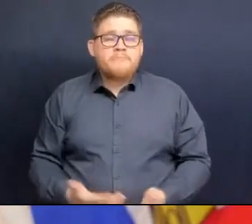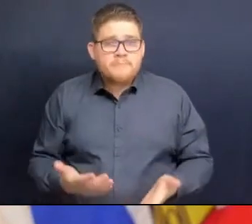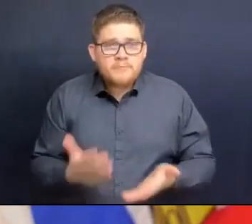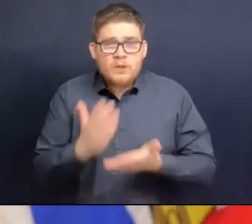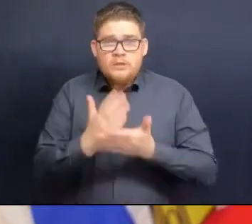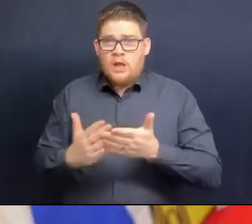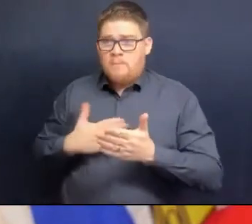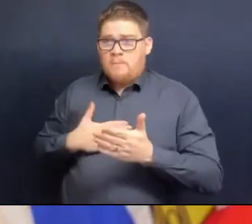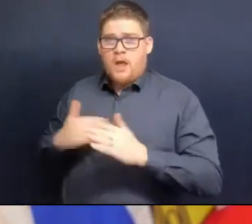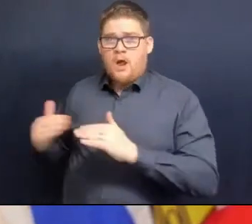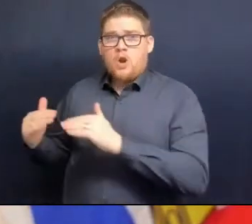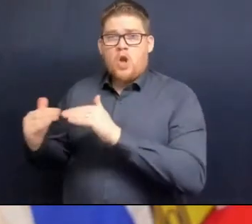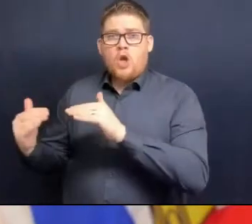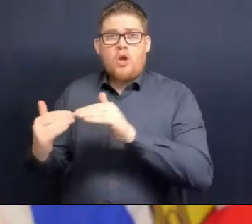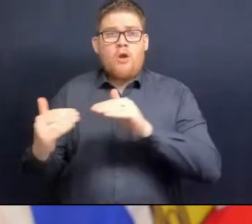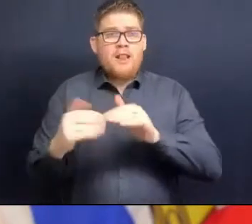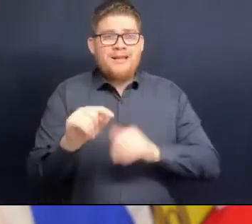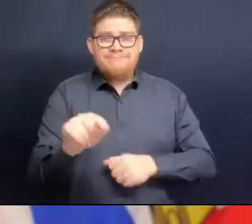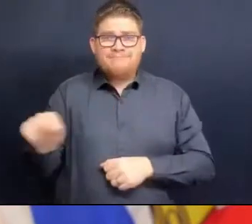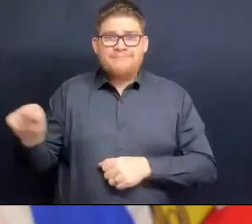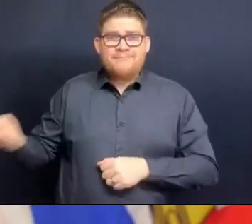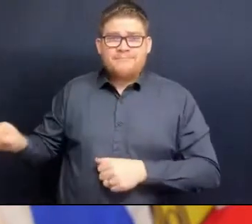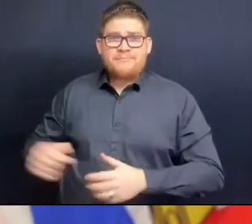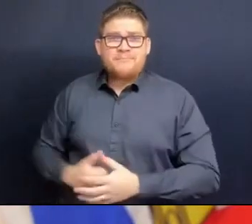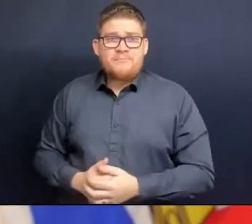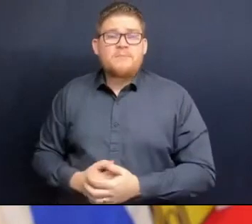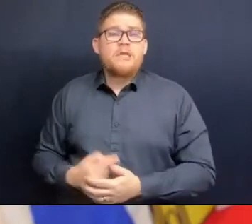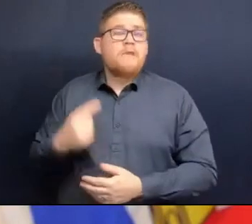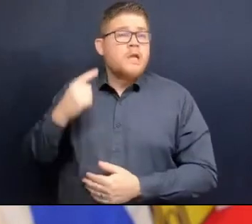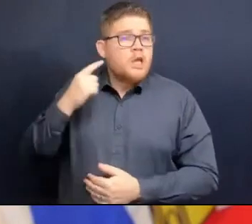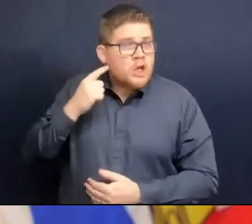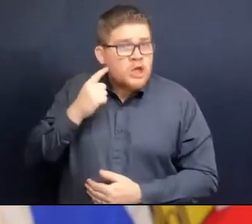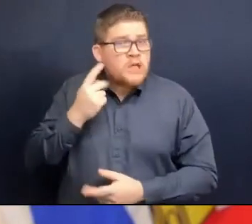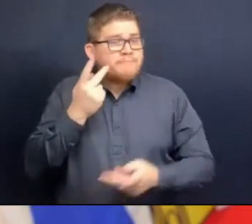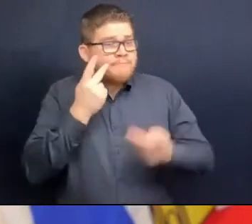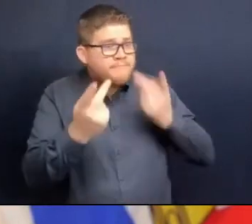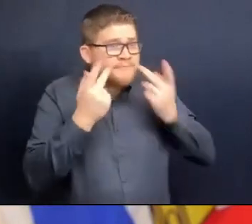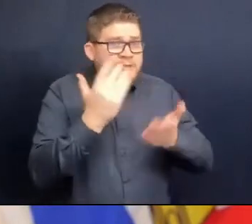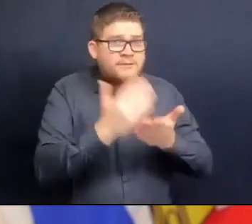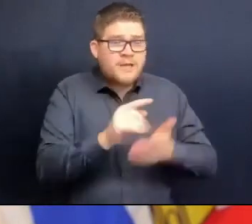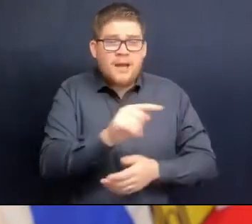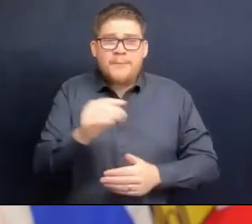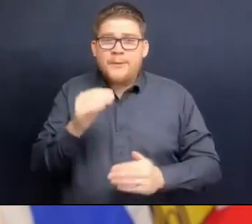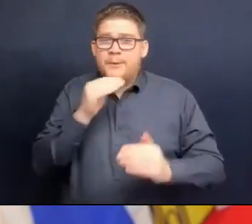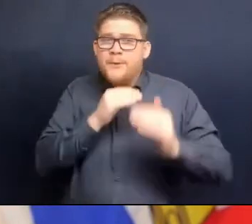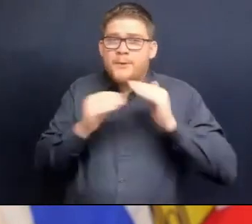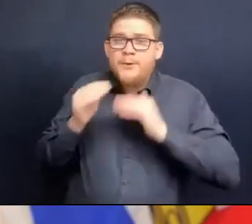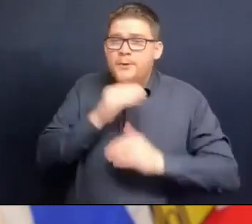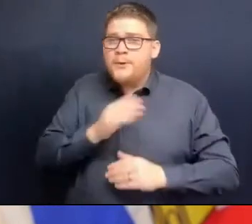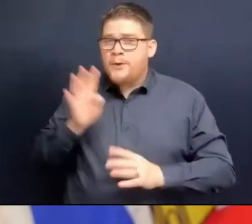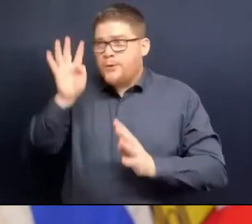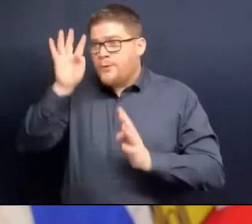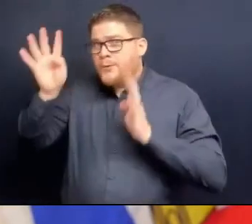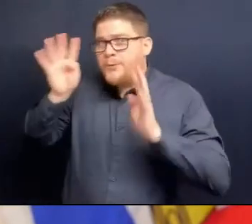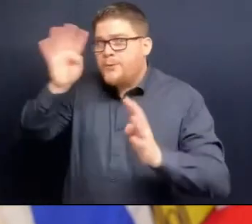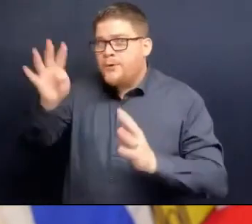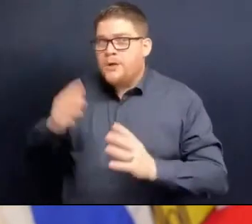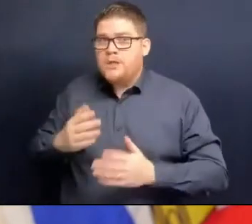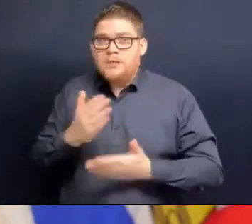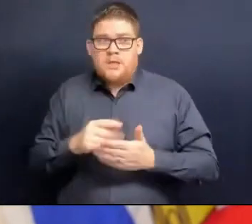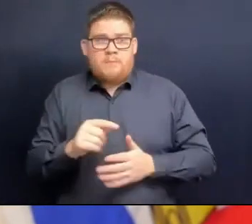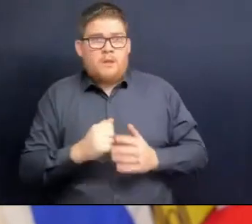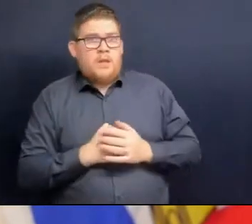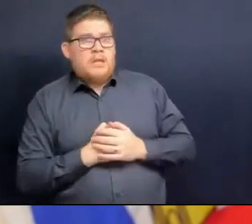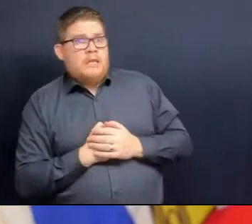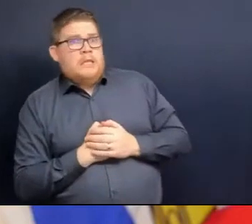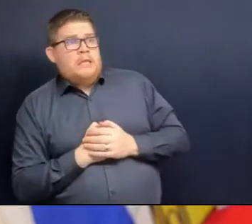First Nations, where misinformation and truly lies have been spread that causes fear, that